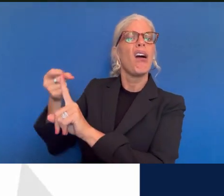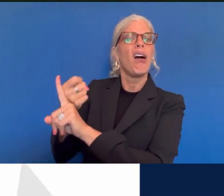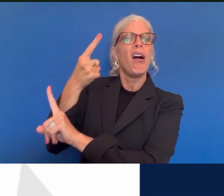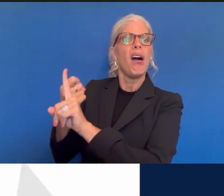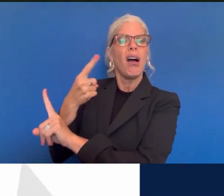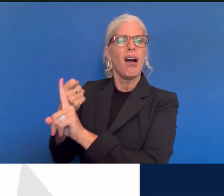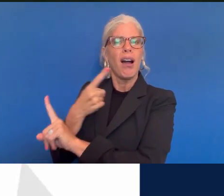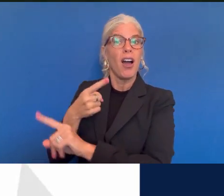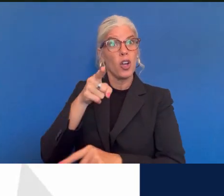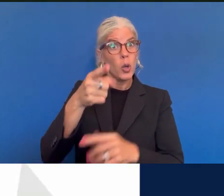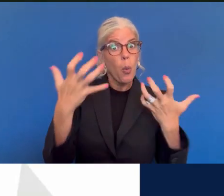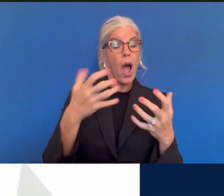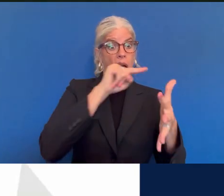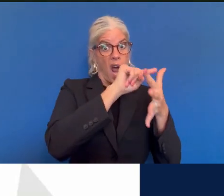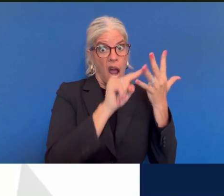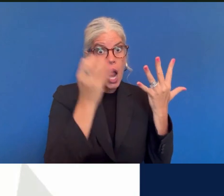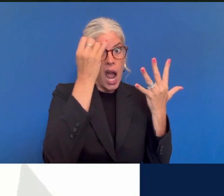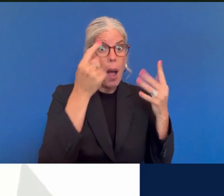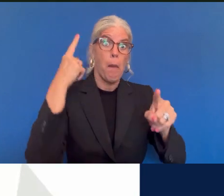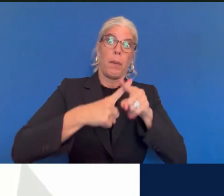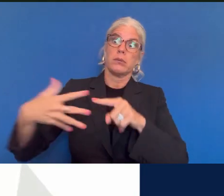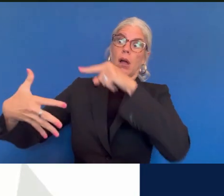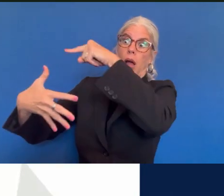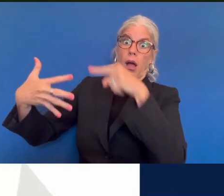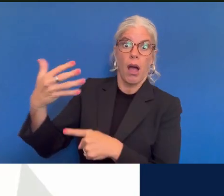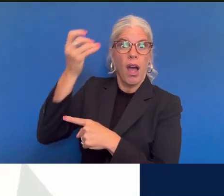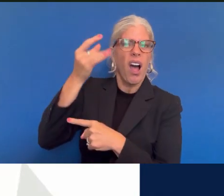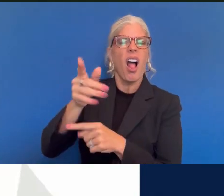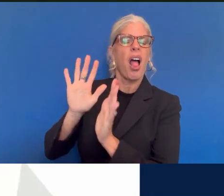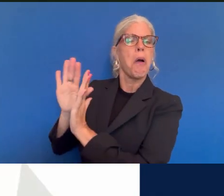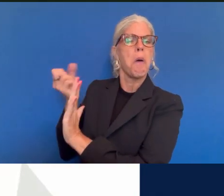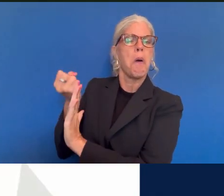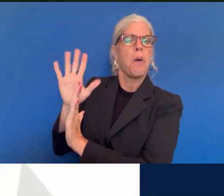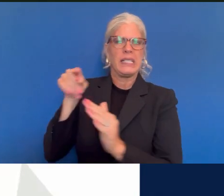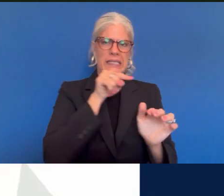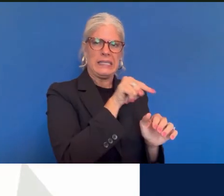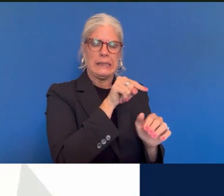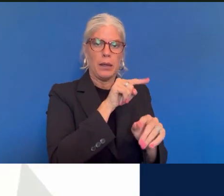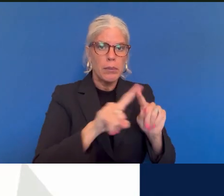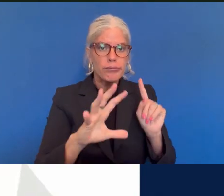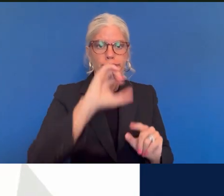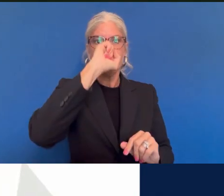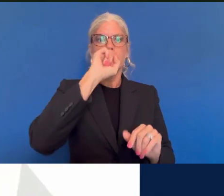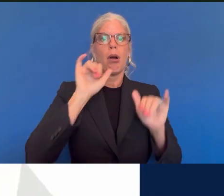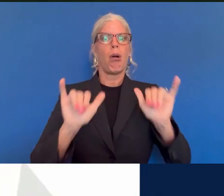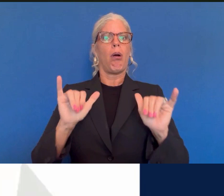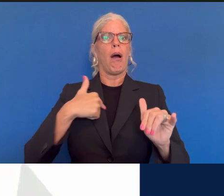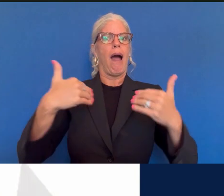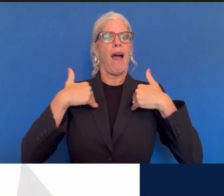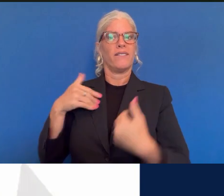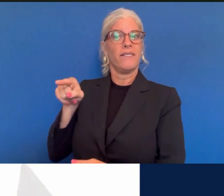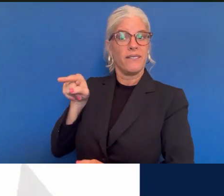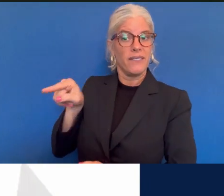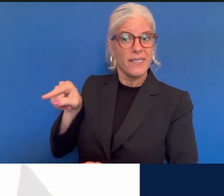any type, or when you have a serious disability, you think about the things that go with that disability.